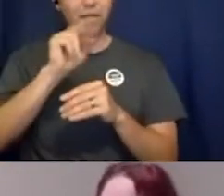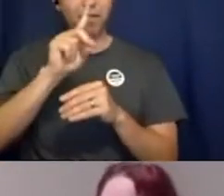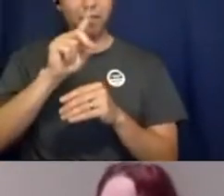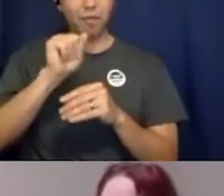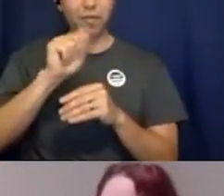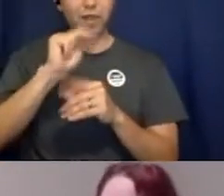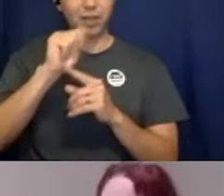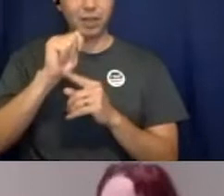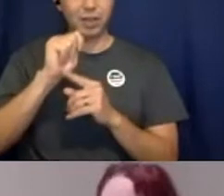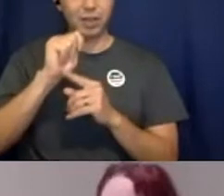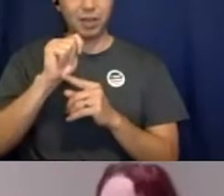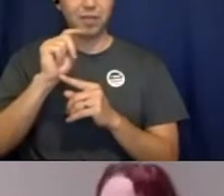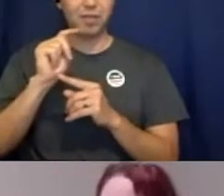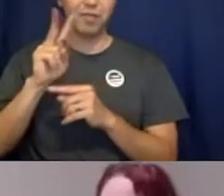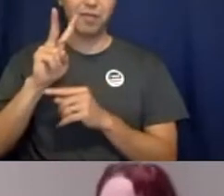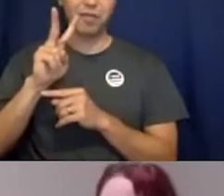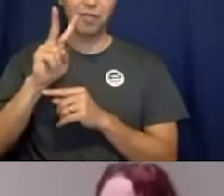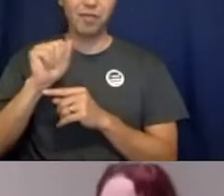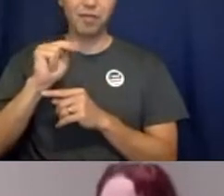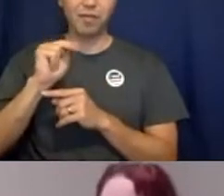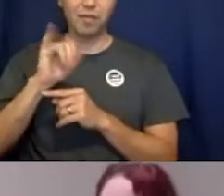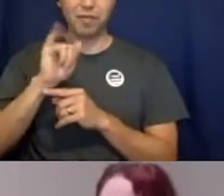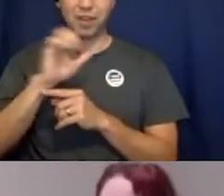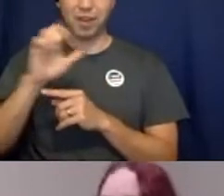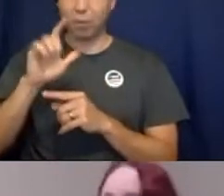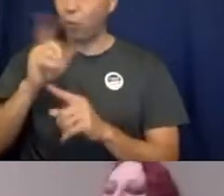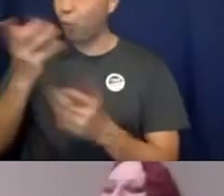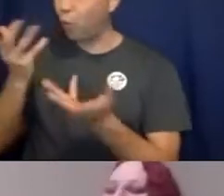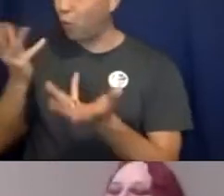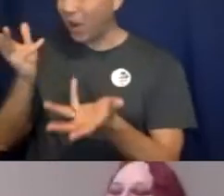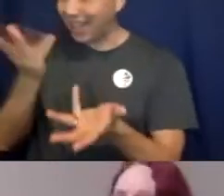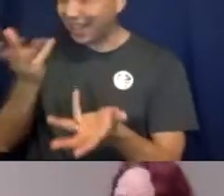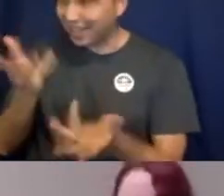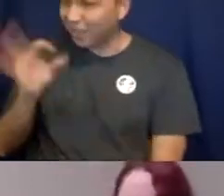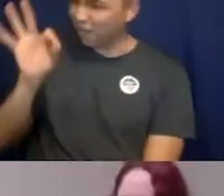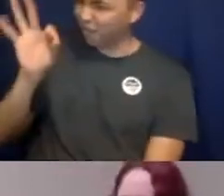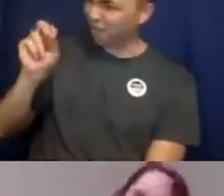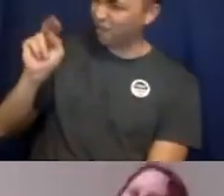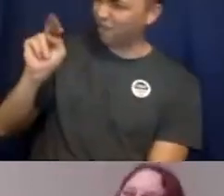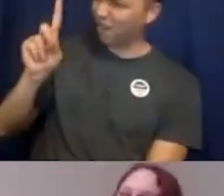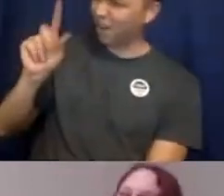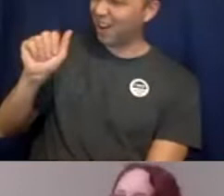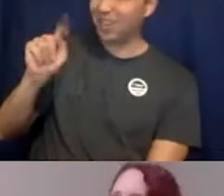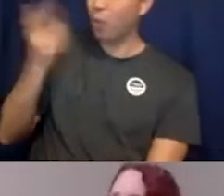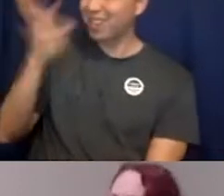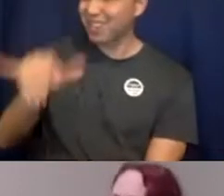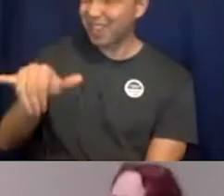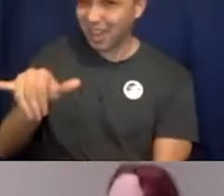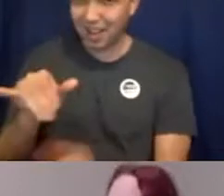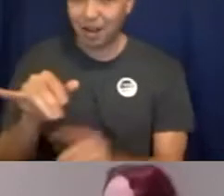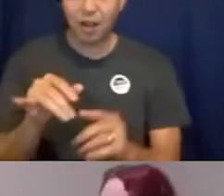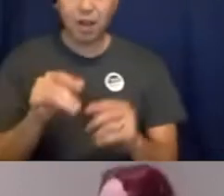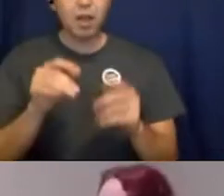headache. We don't have like the severe fever that supposedly comes with it. So that's why we're kind of like,